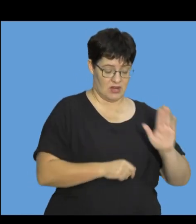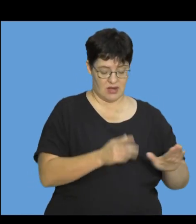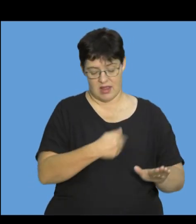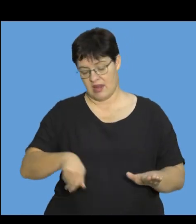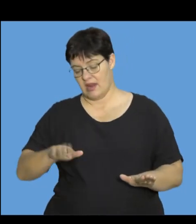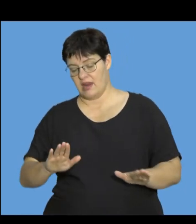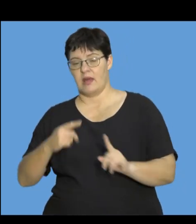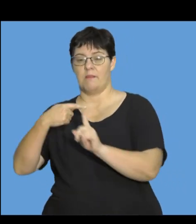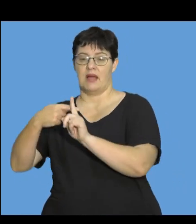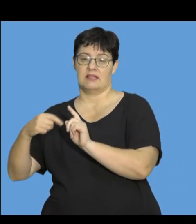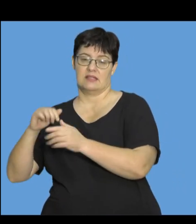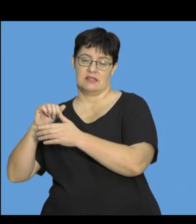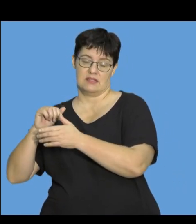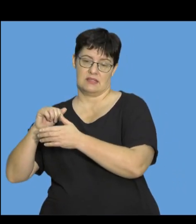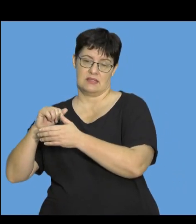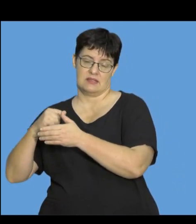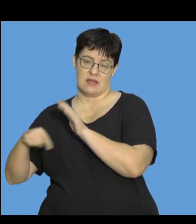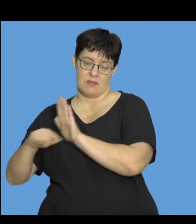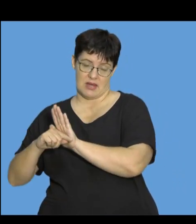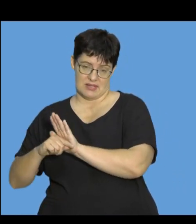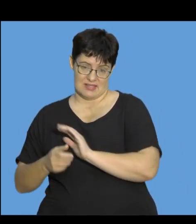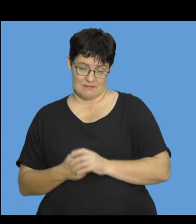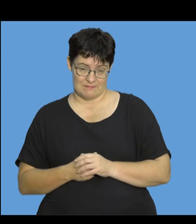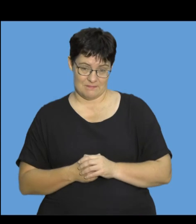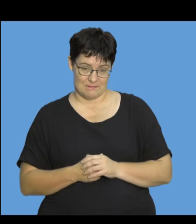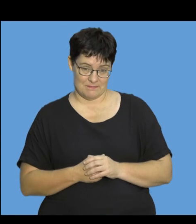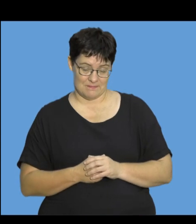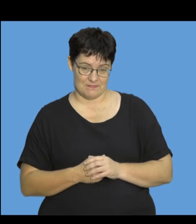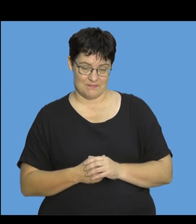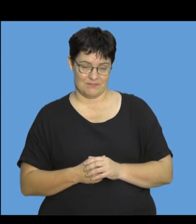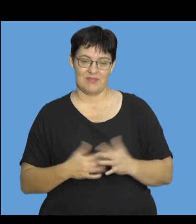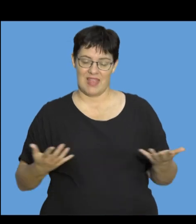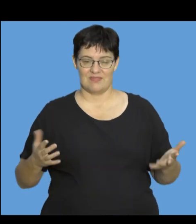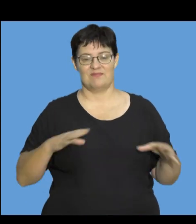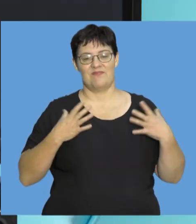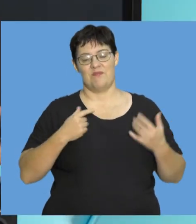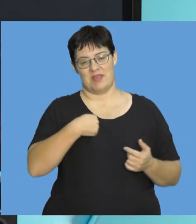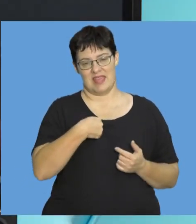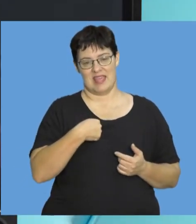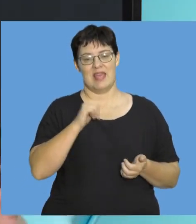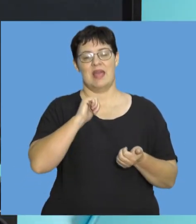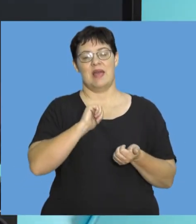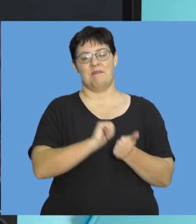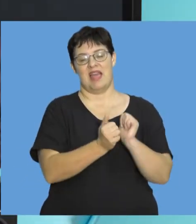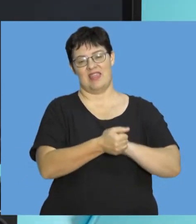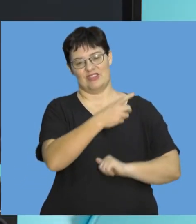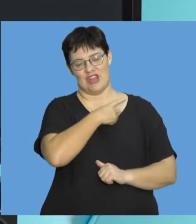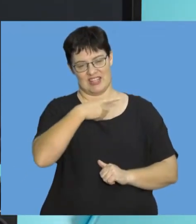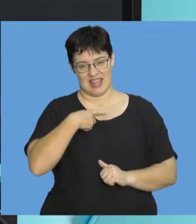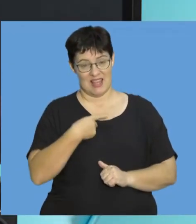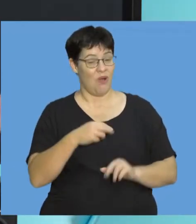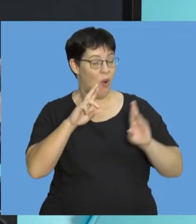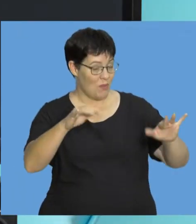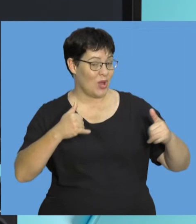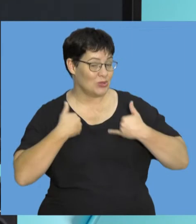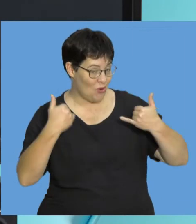dealing with multiplication and division, and also when you are dealing with addition and subtraction. Guys, that's from me, the